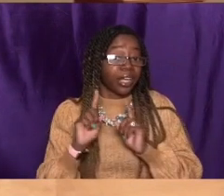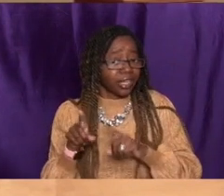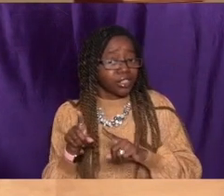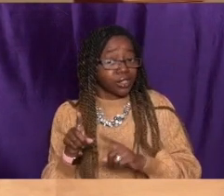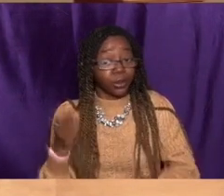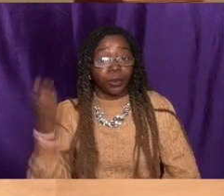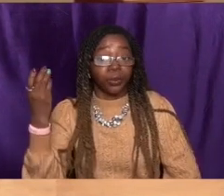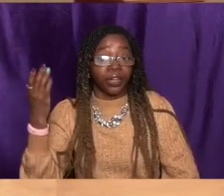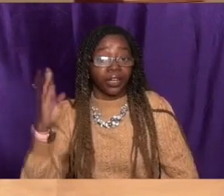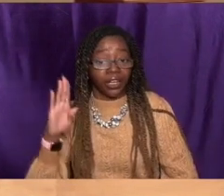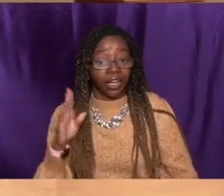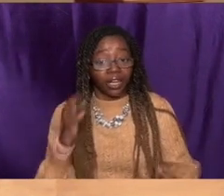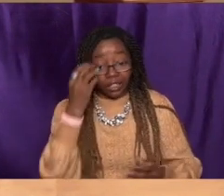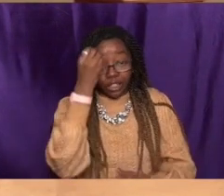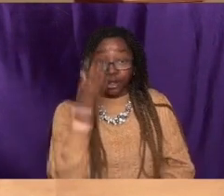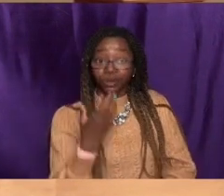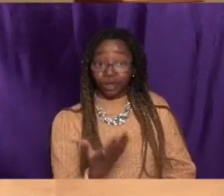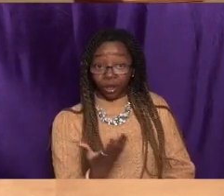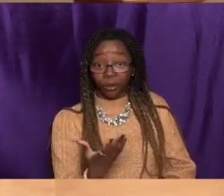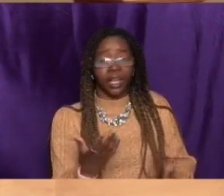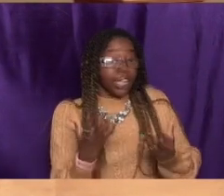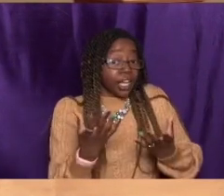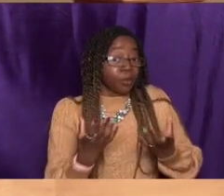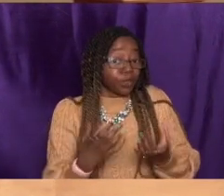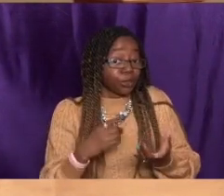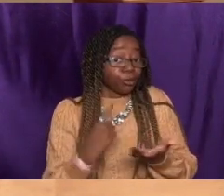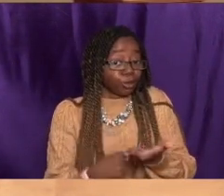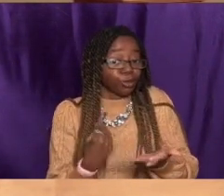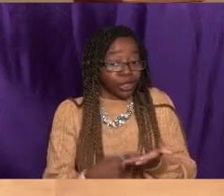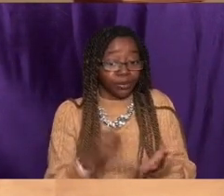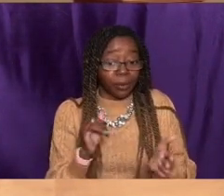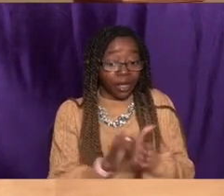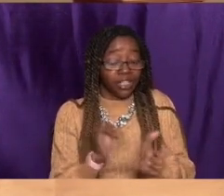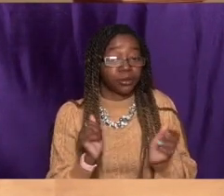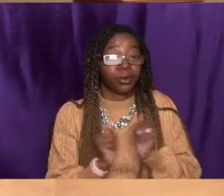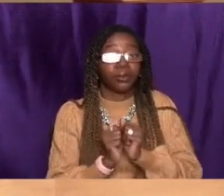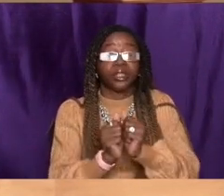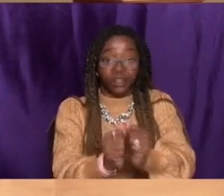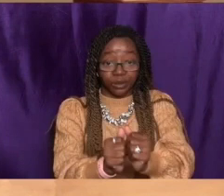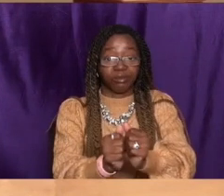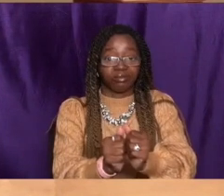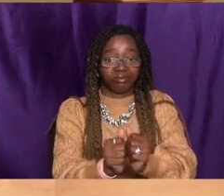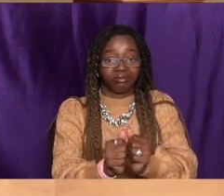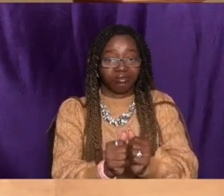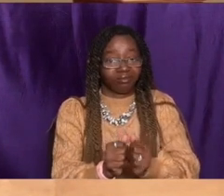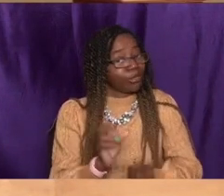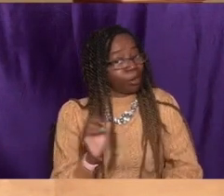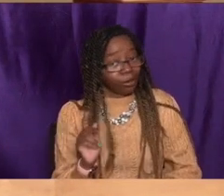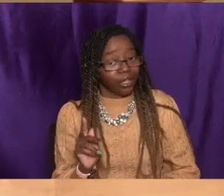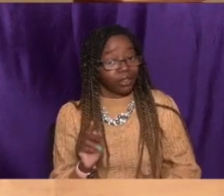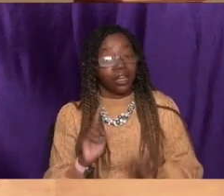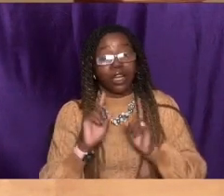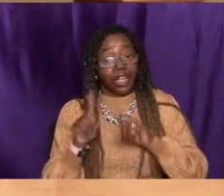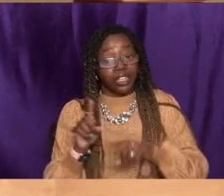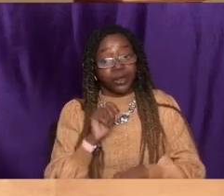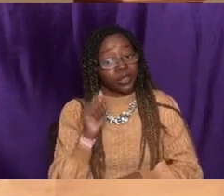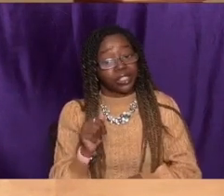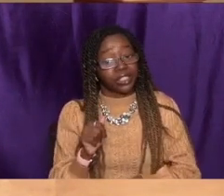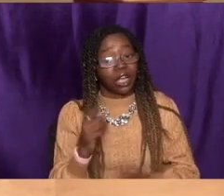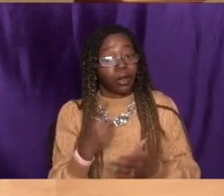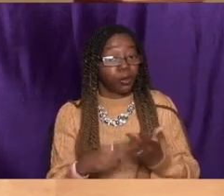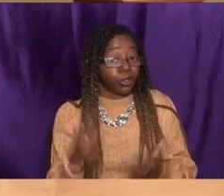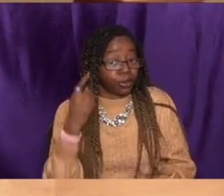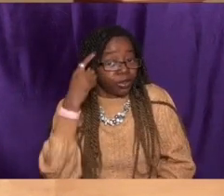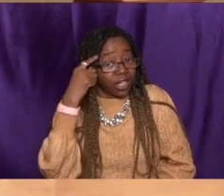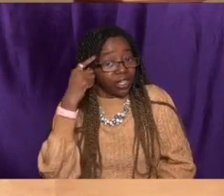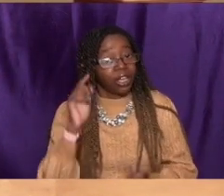when God lets you know he wants to do something impossible with you? A response is not always what you think